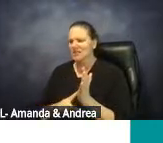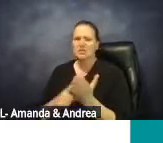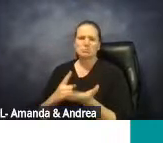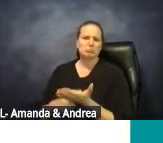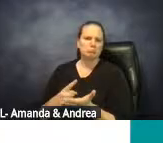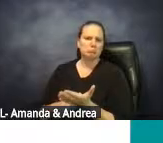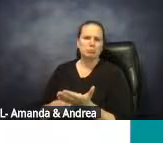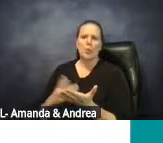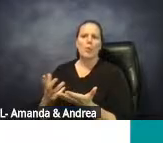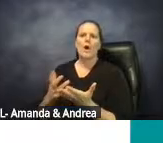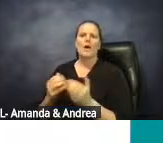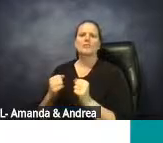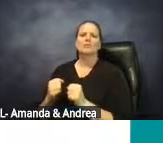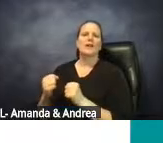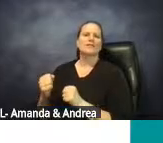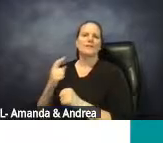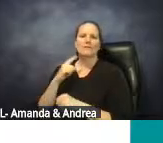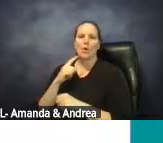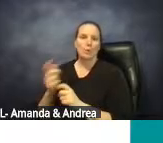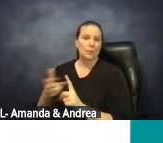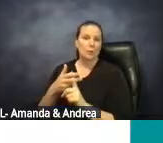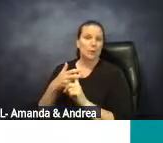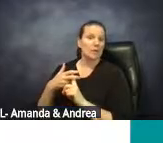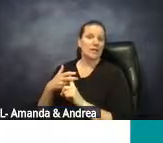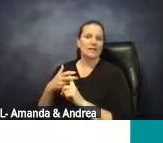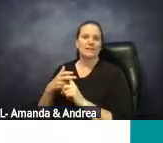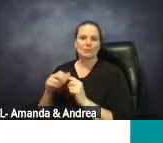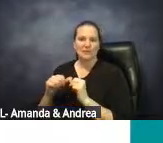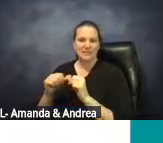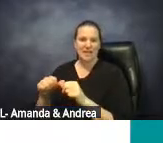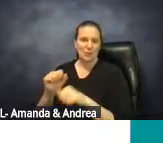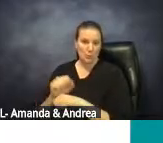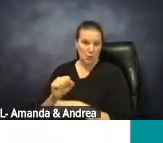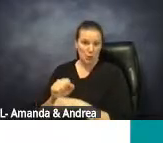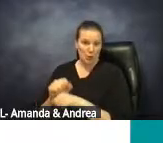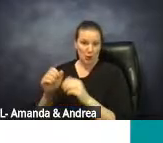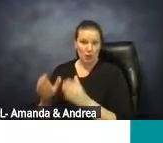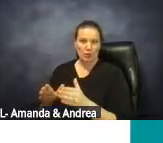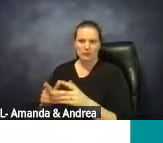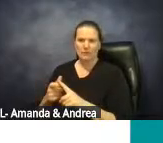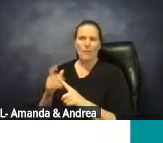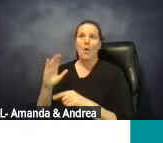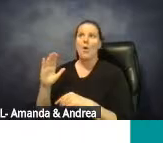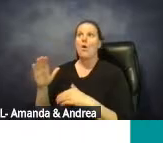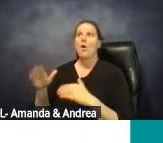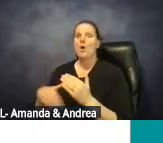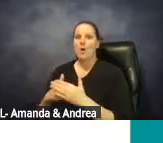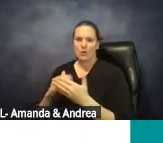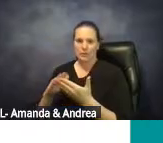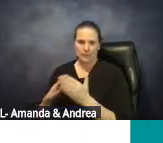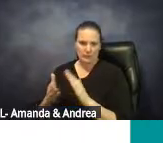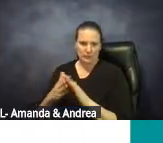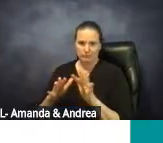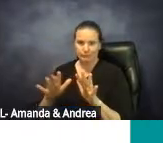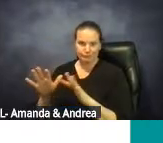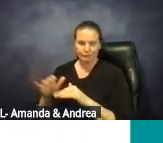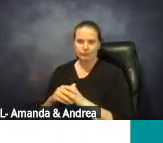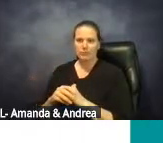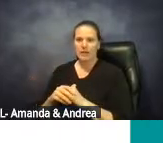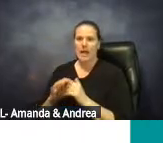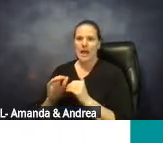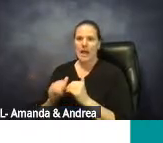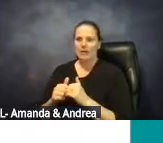like, what are the strategies for recruiting and retaining workers from all communities? How do we